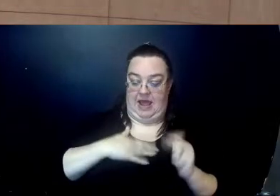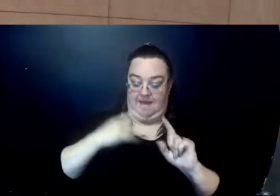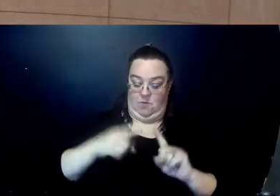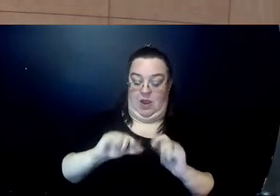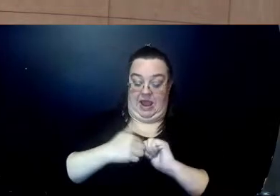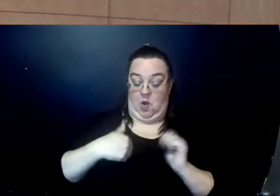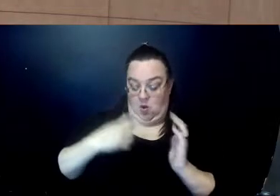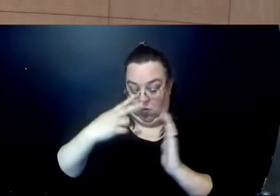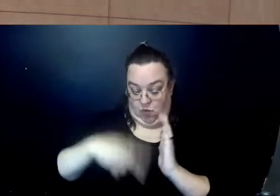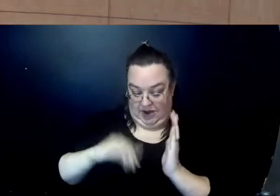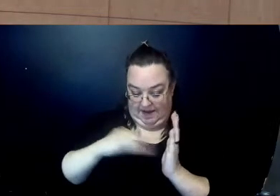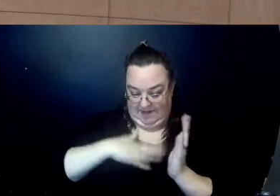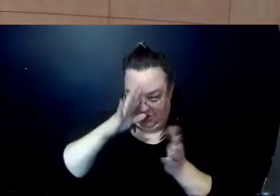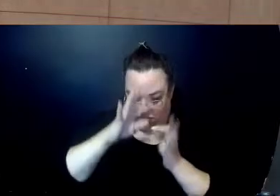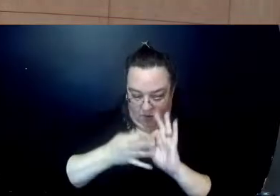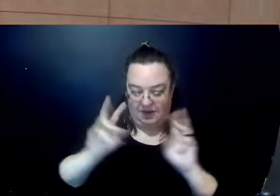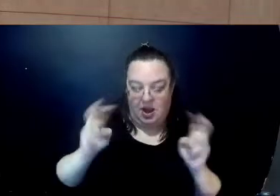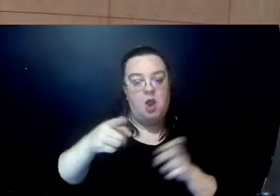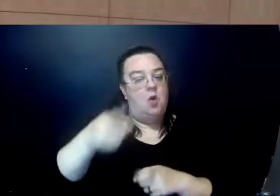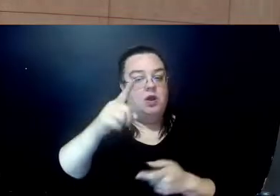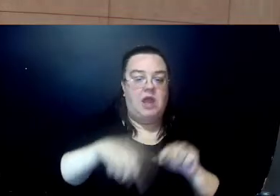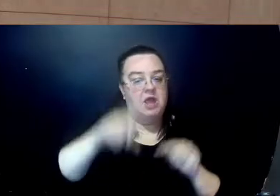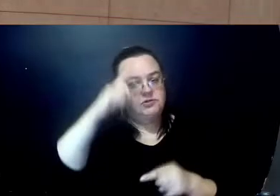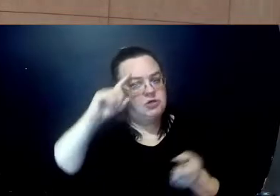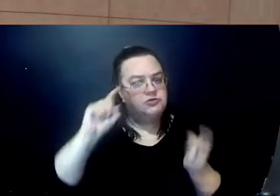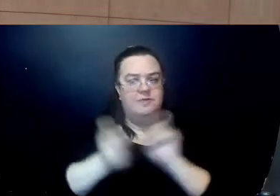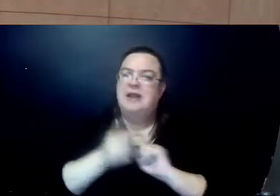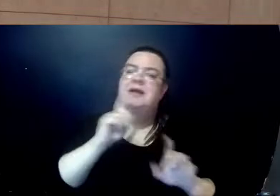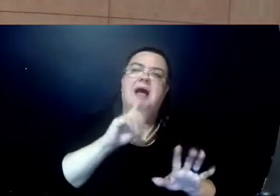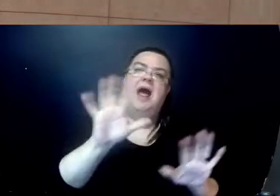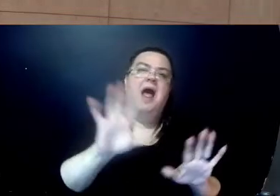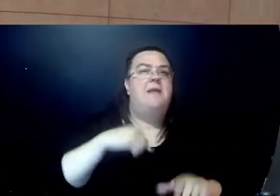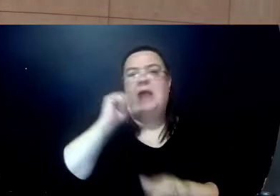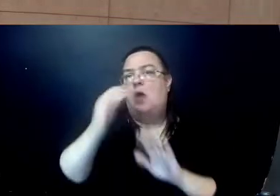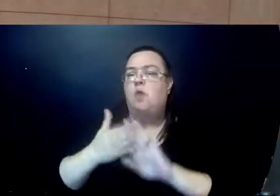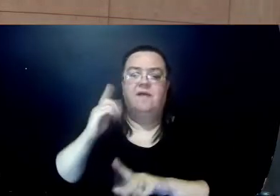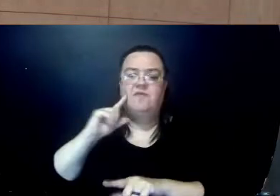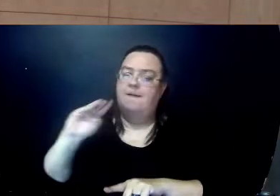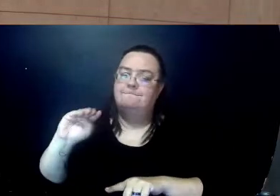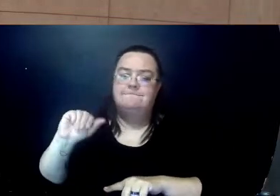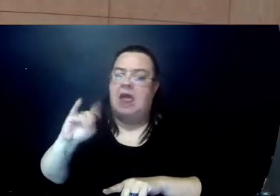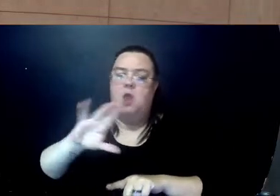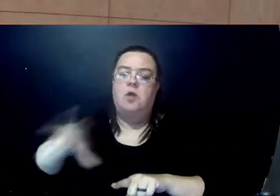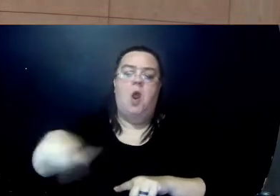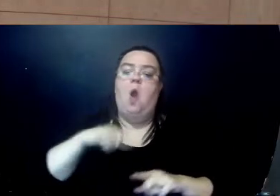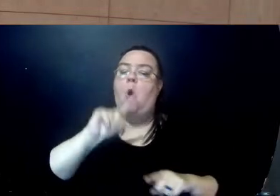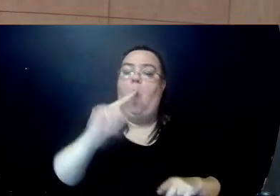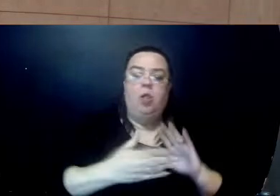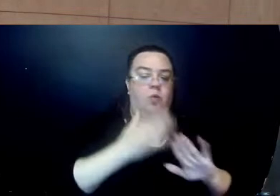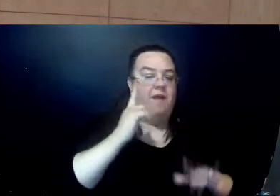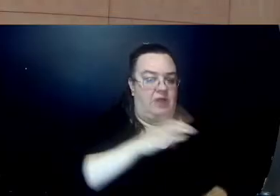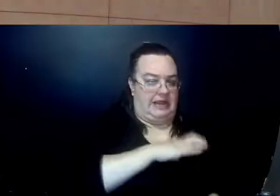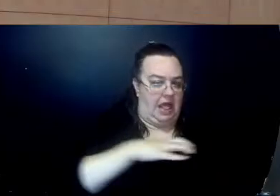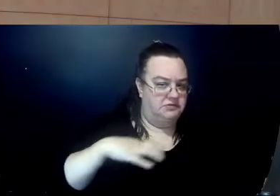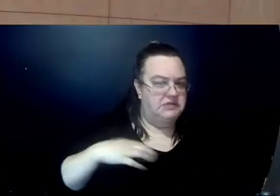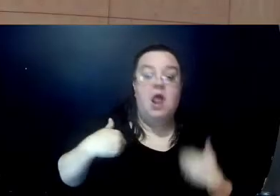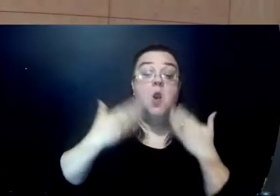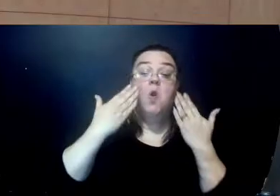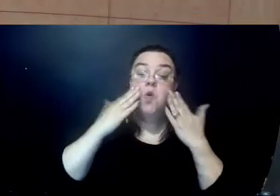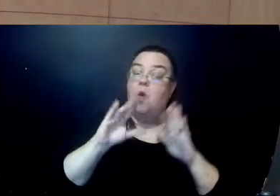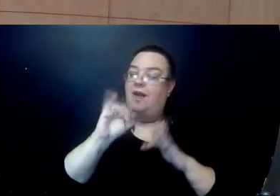was you can't change your mind. You can't say, actually, I'm not going to run for mayor, I'm just going to run for council. And I don't know that that's what we want